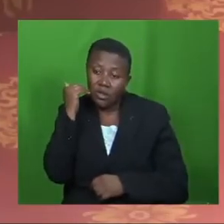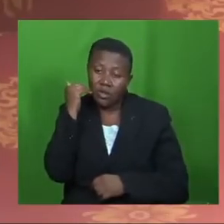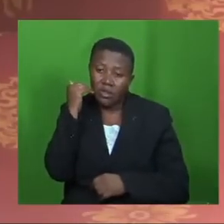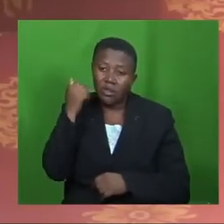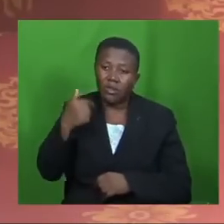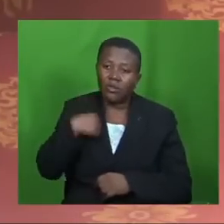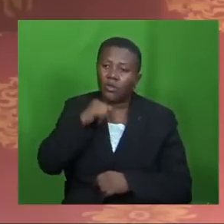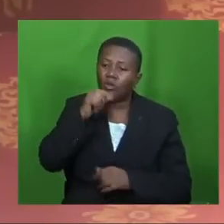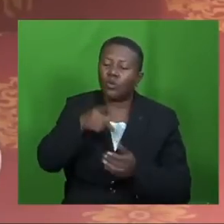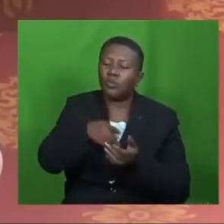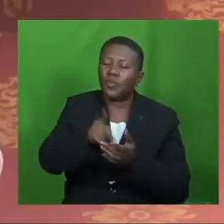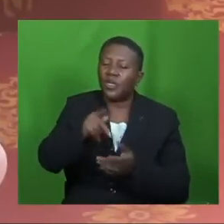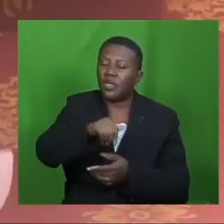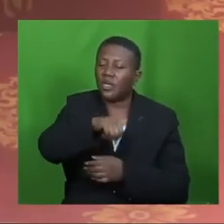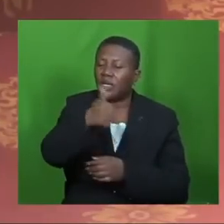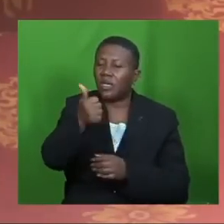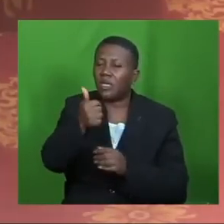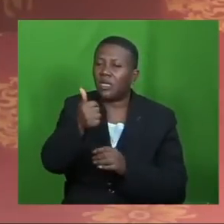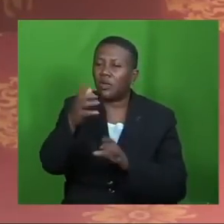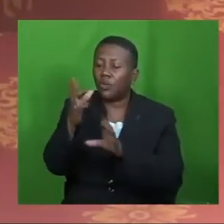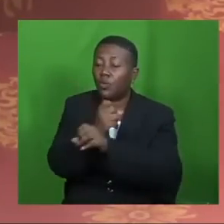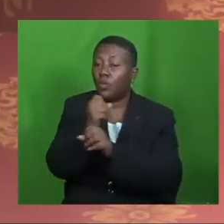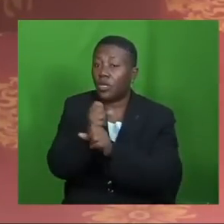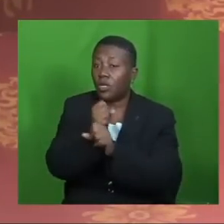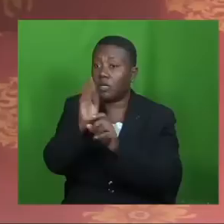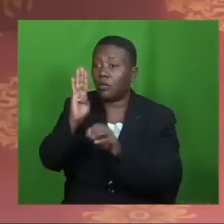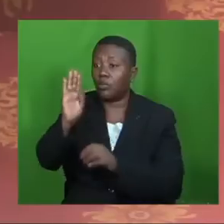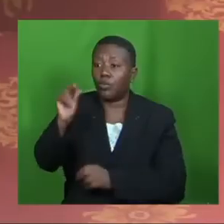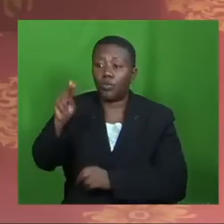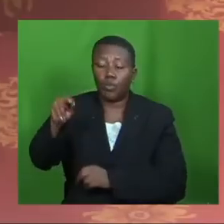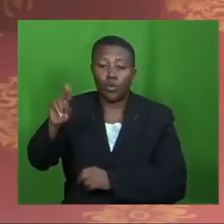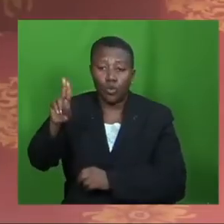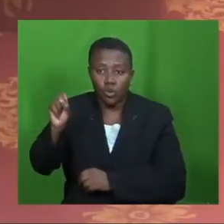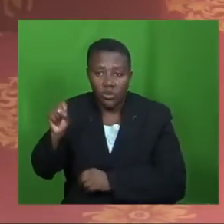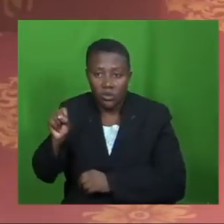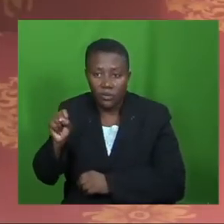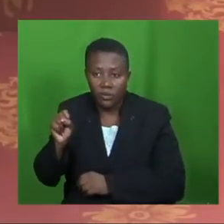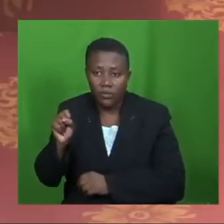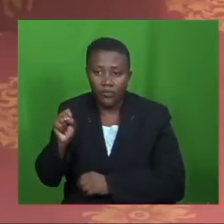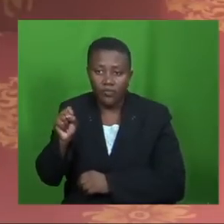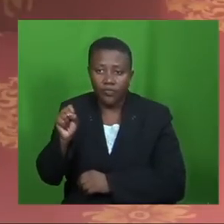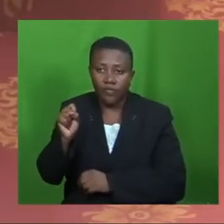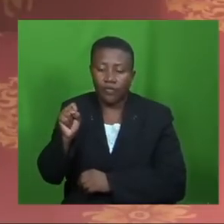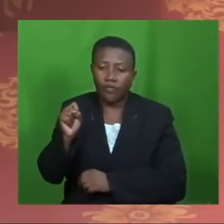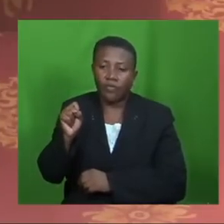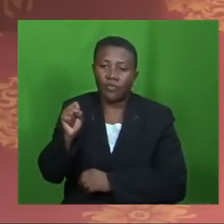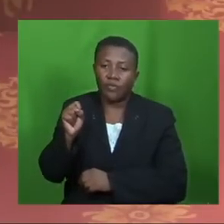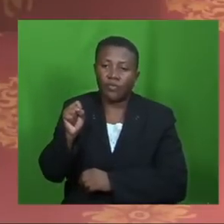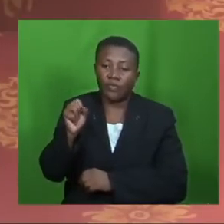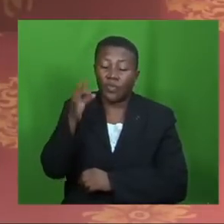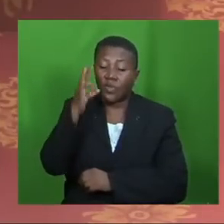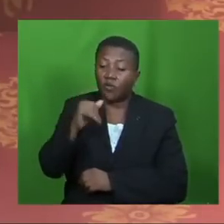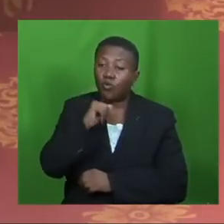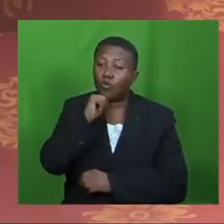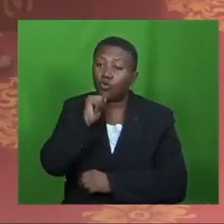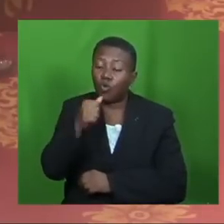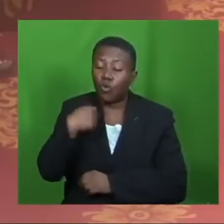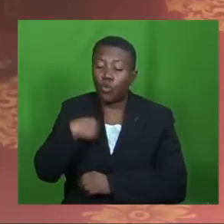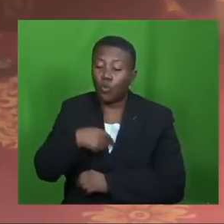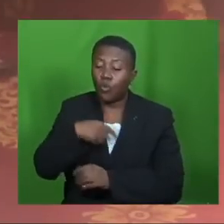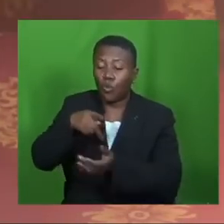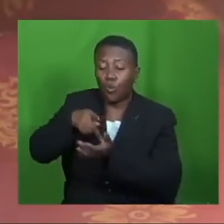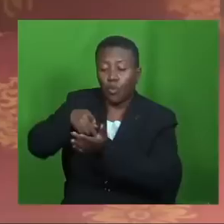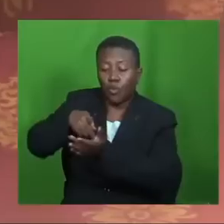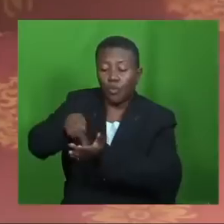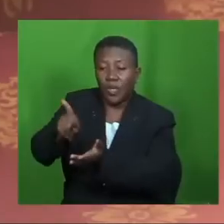winning bonuses to that win. However, we would have paid qualification bonus to the team